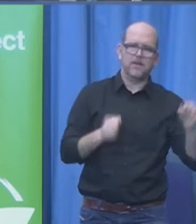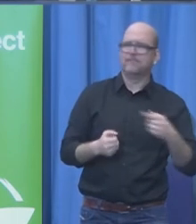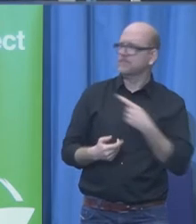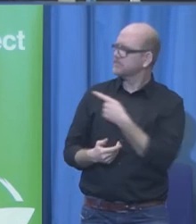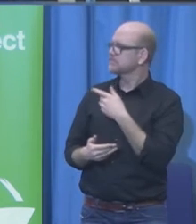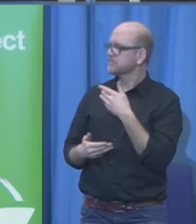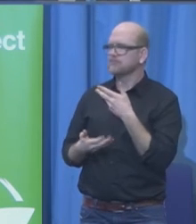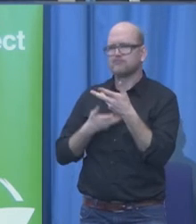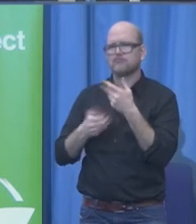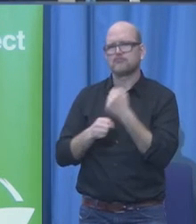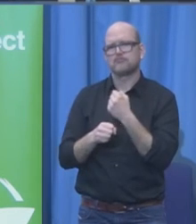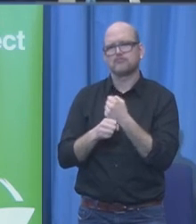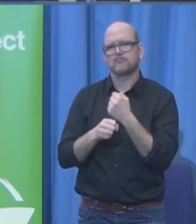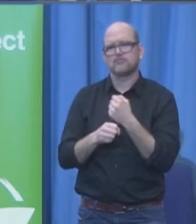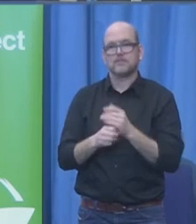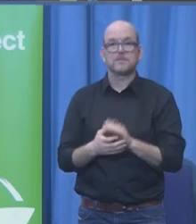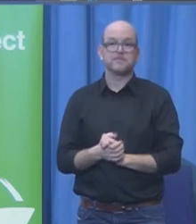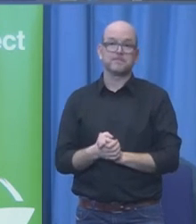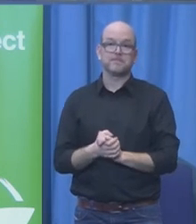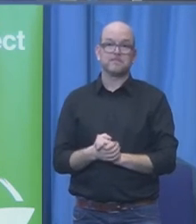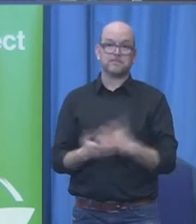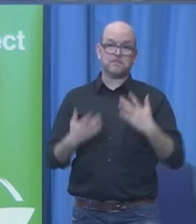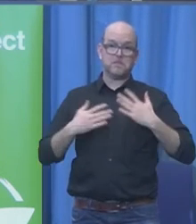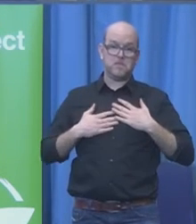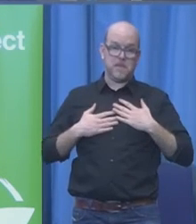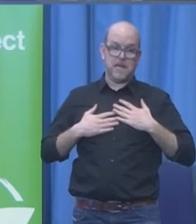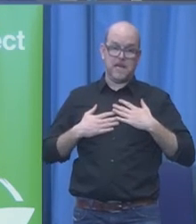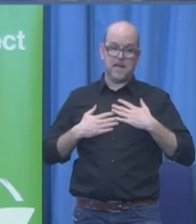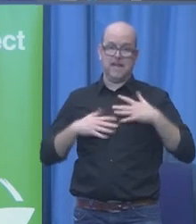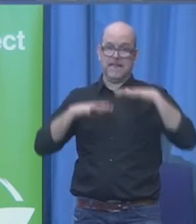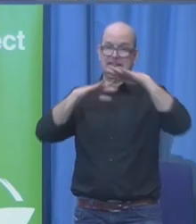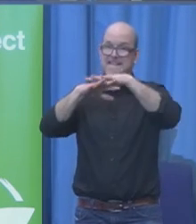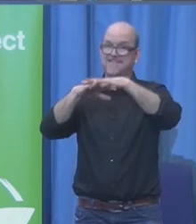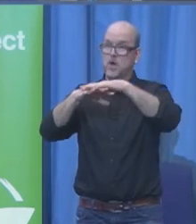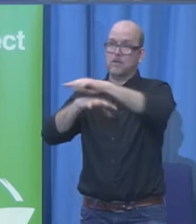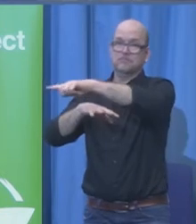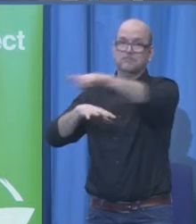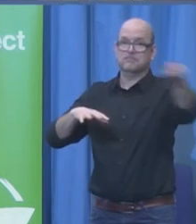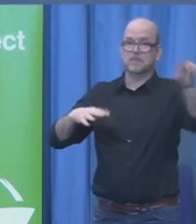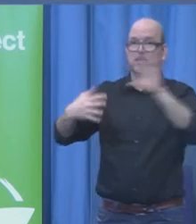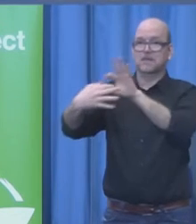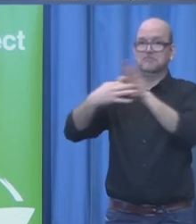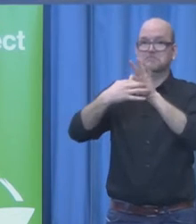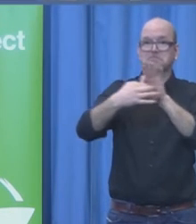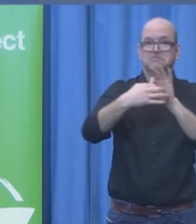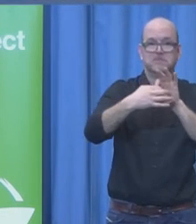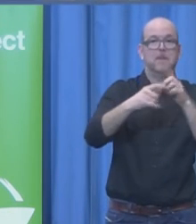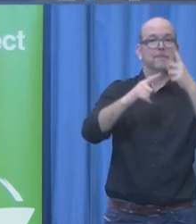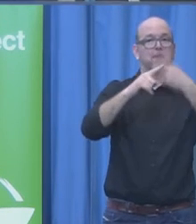I have contact with employers. I write letters.